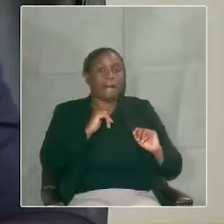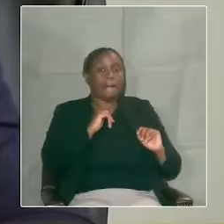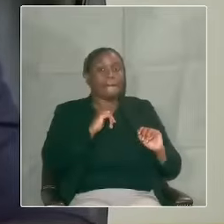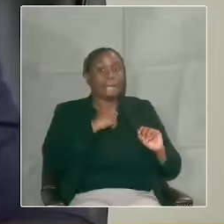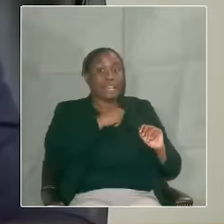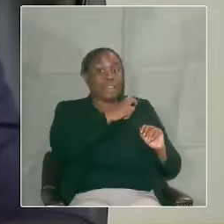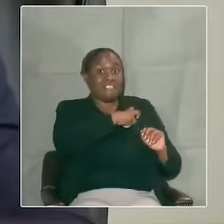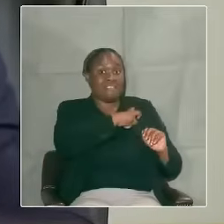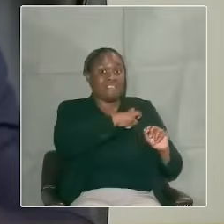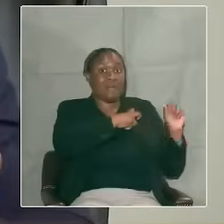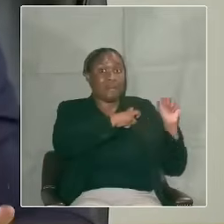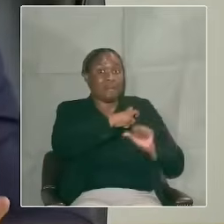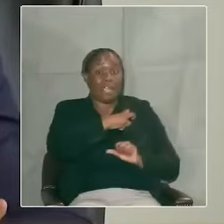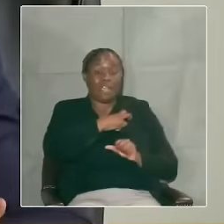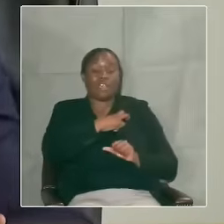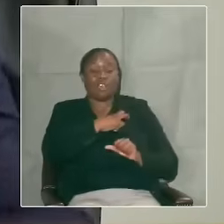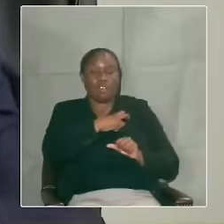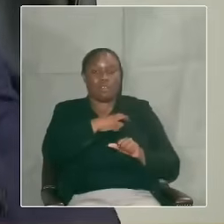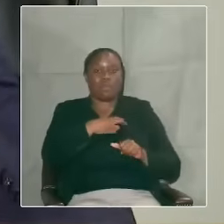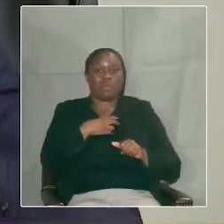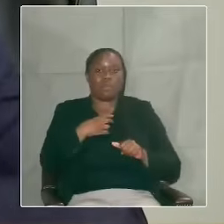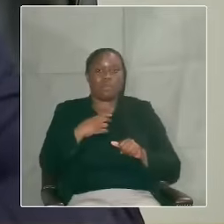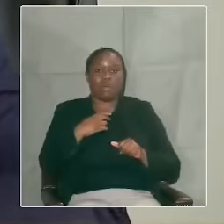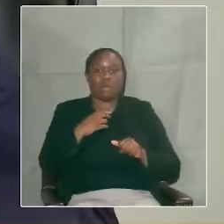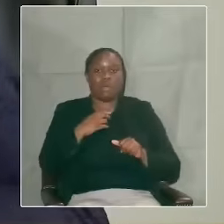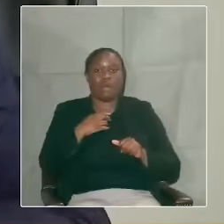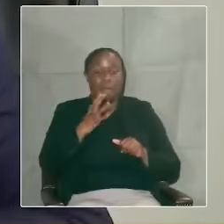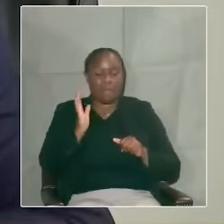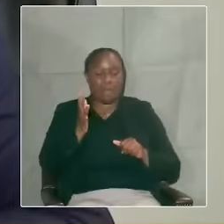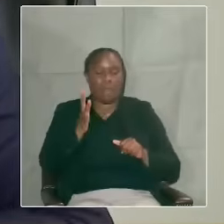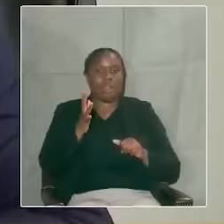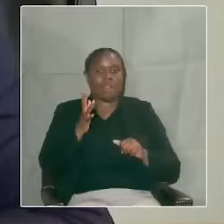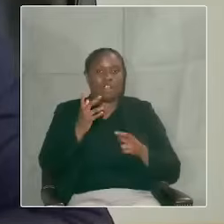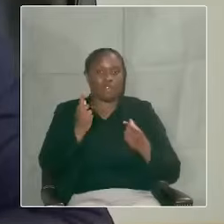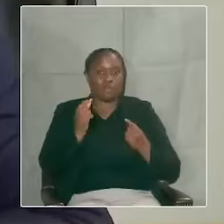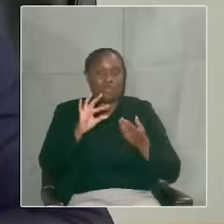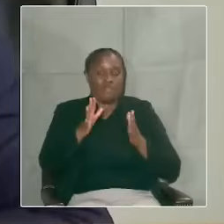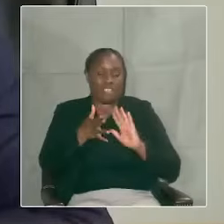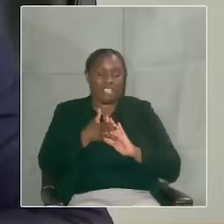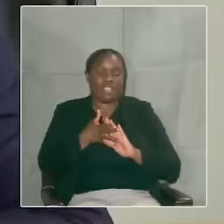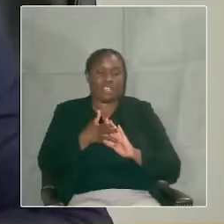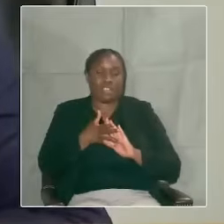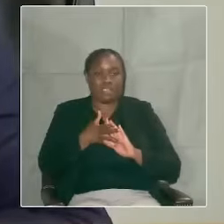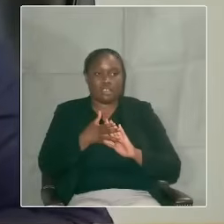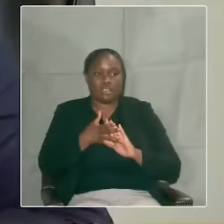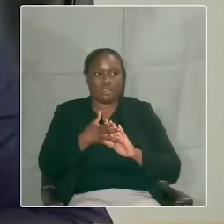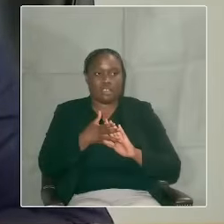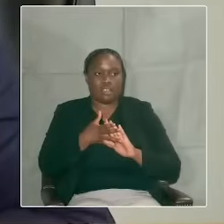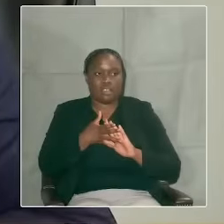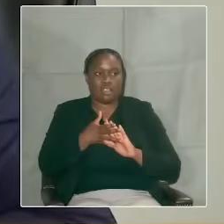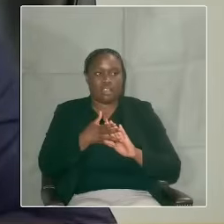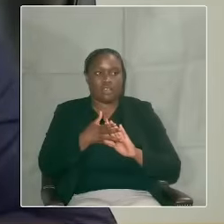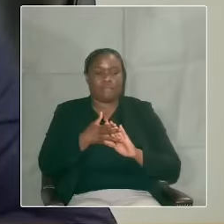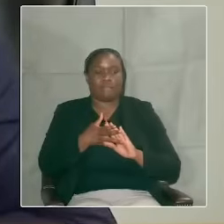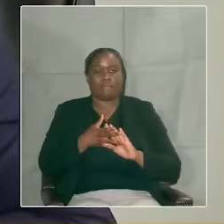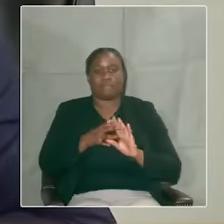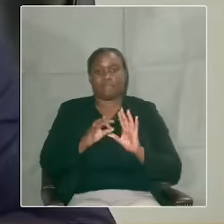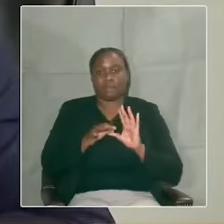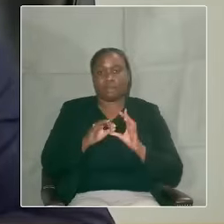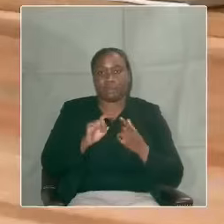the reports. When I come back the 14th, I'll deal with everything henceforth from there